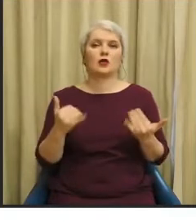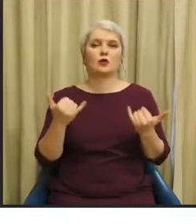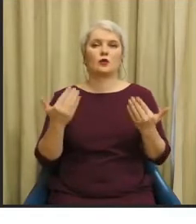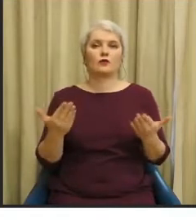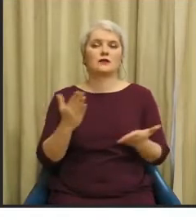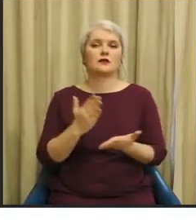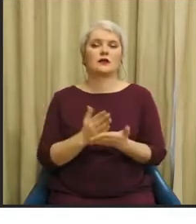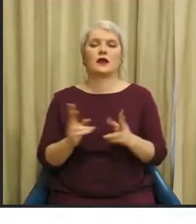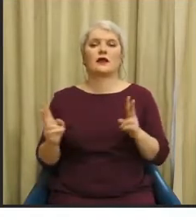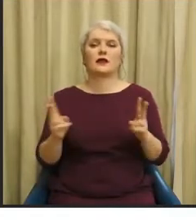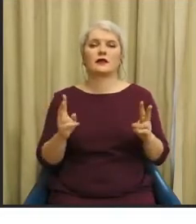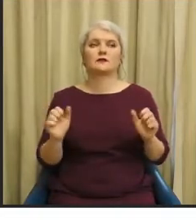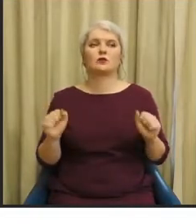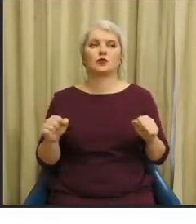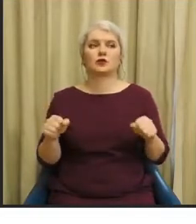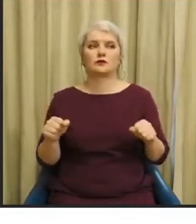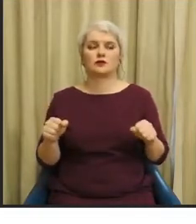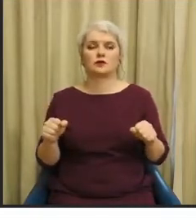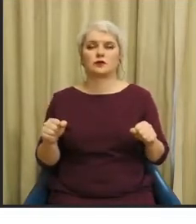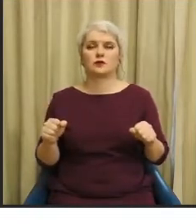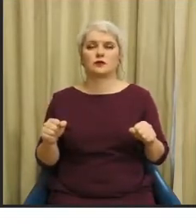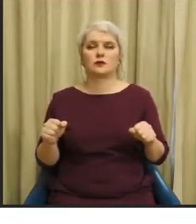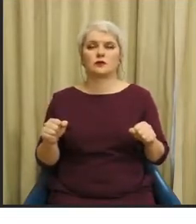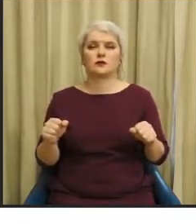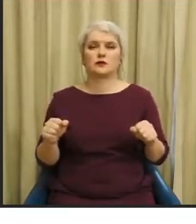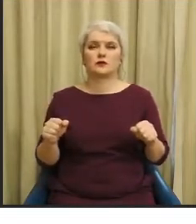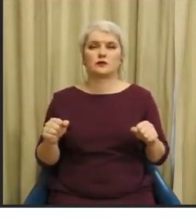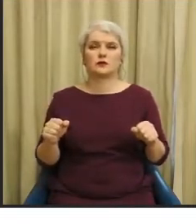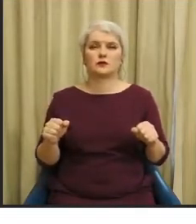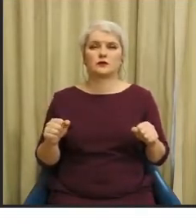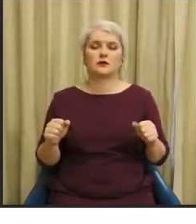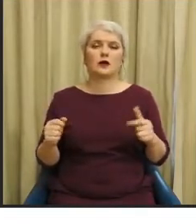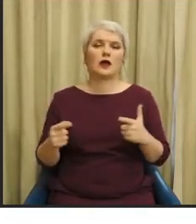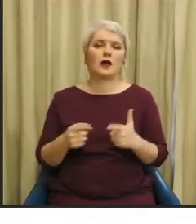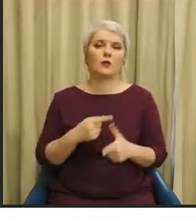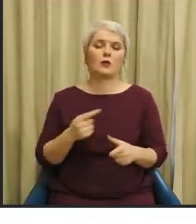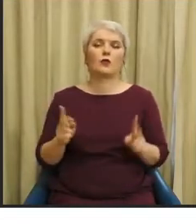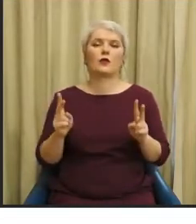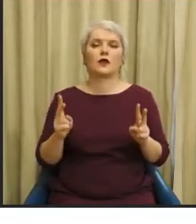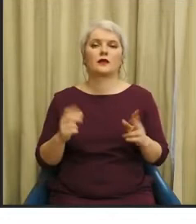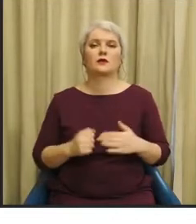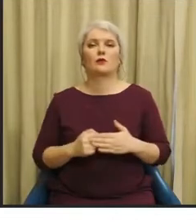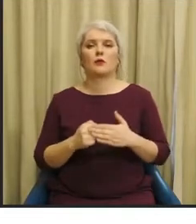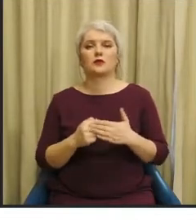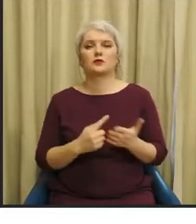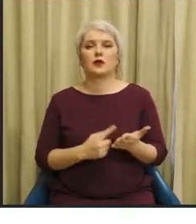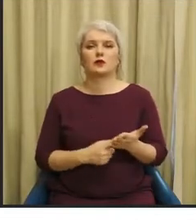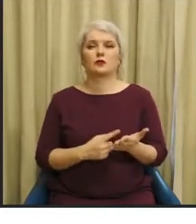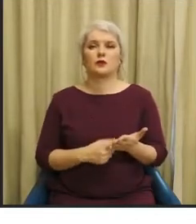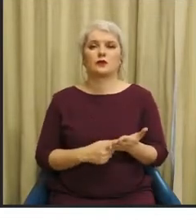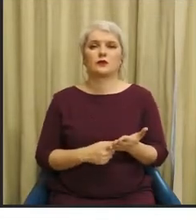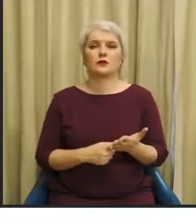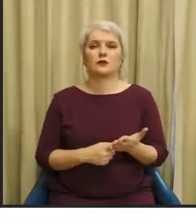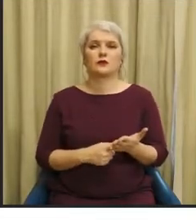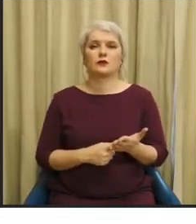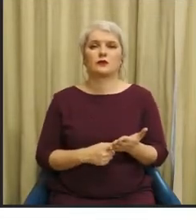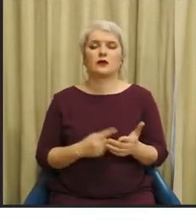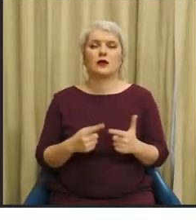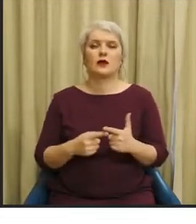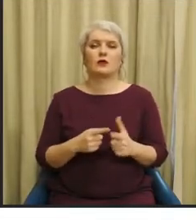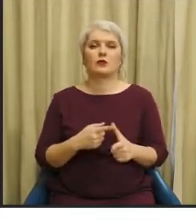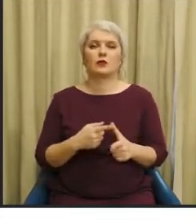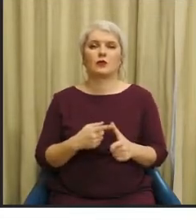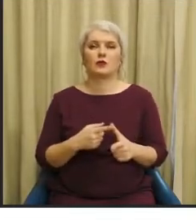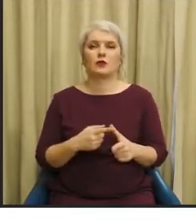have been missed, or where human rights defenders can do more. So let's start with